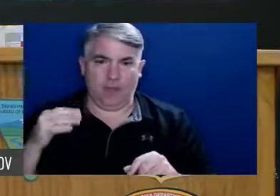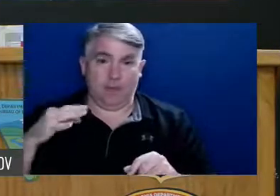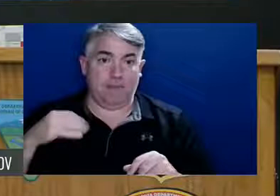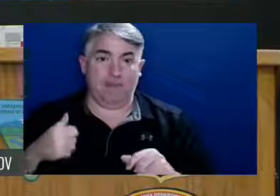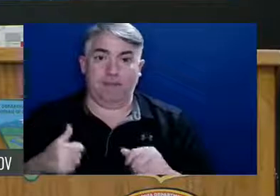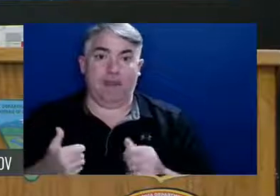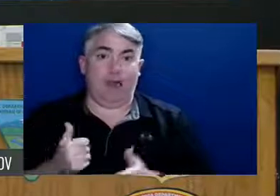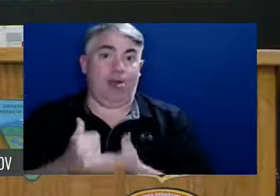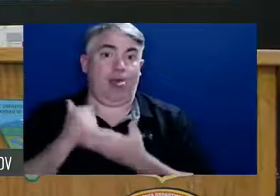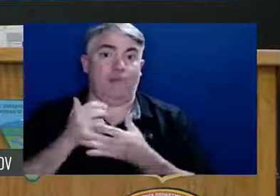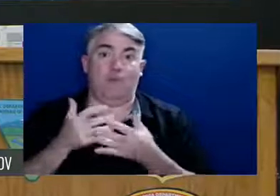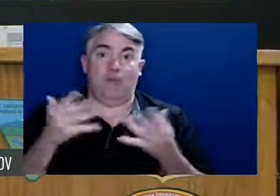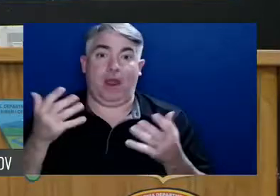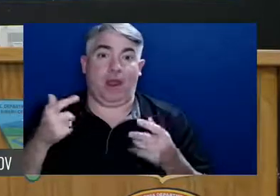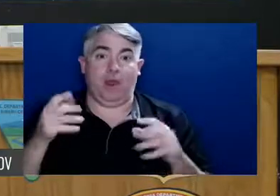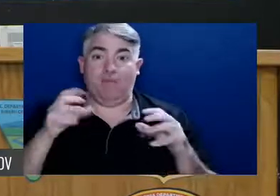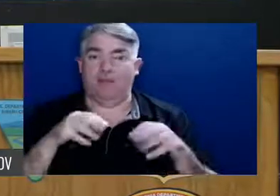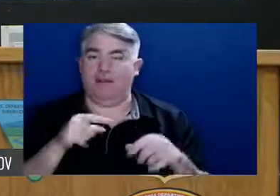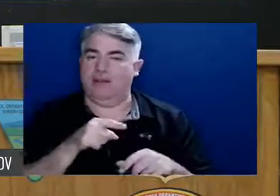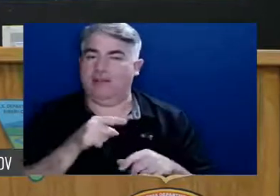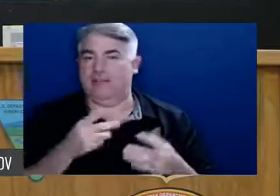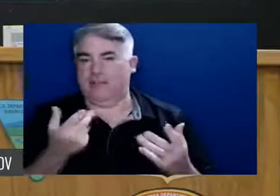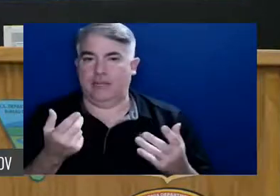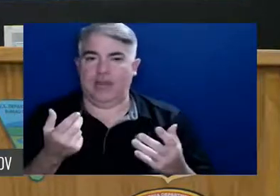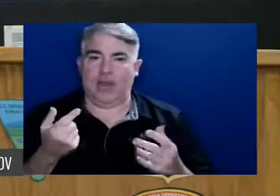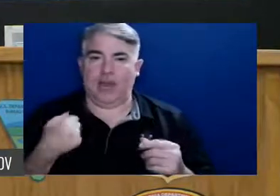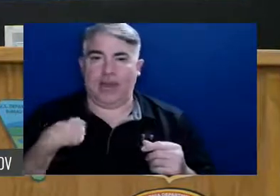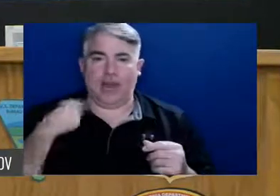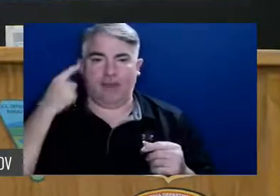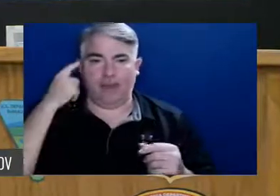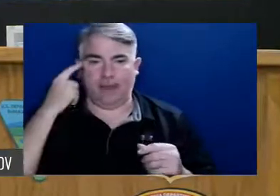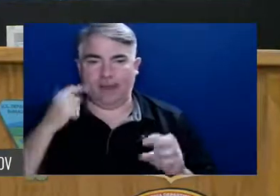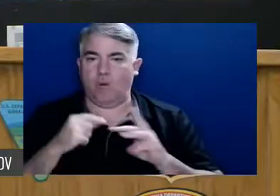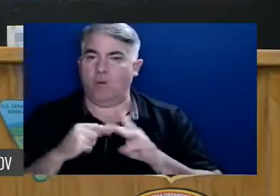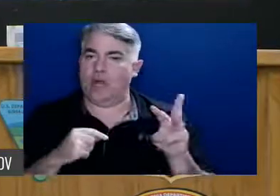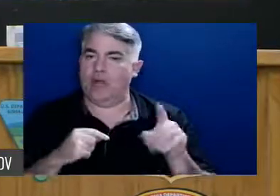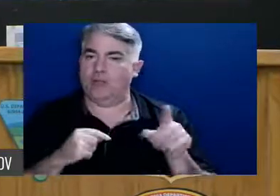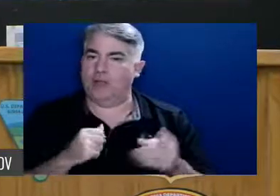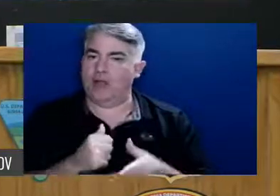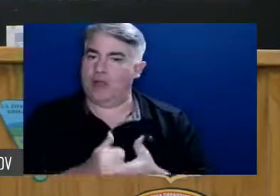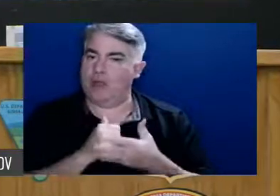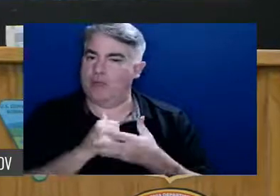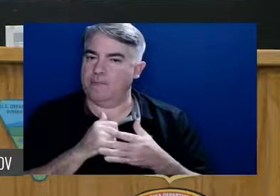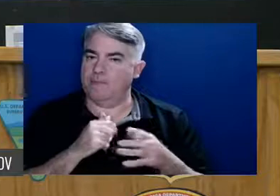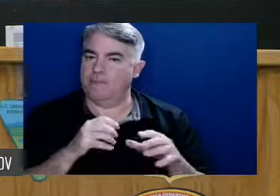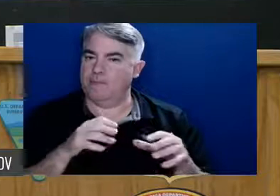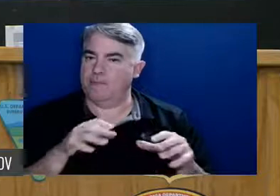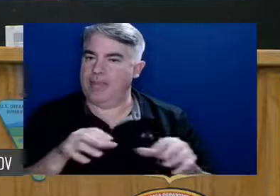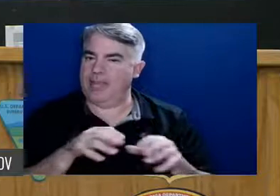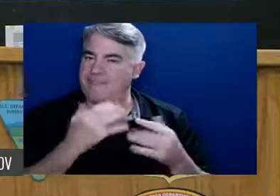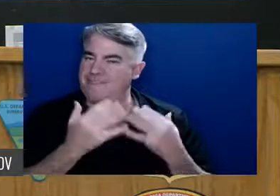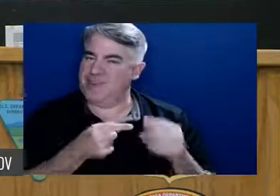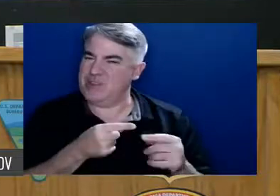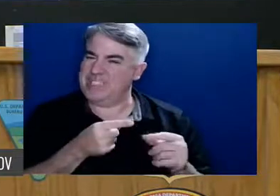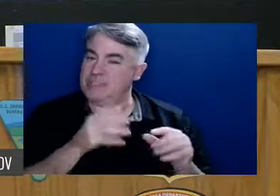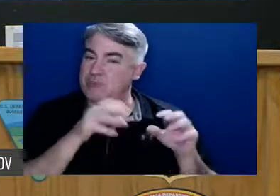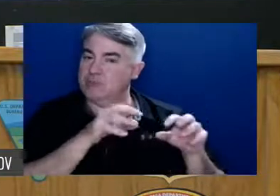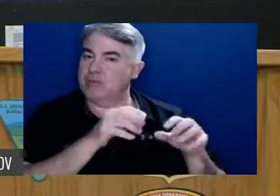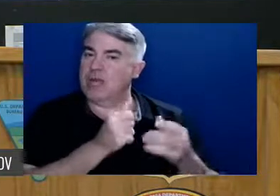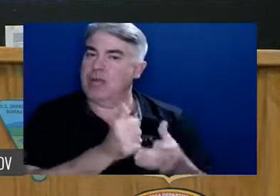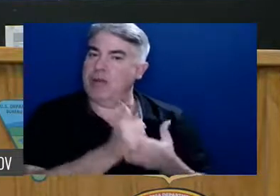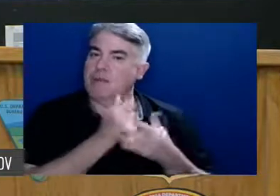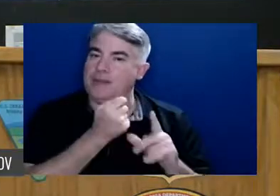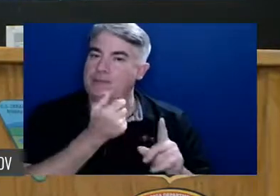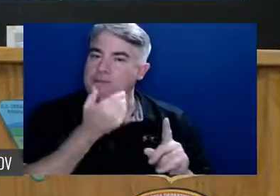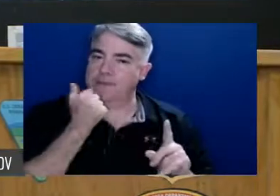having the west side, the West Zone having the most active fire behavior, having it moderate in conditions, is really benefiting them a great